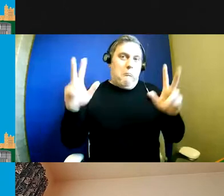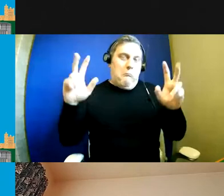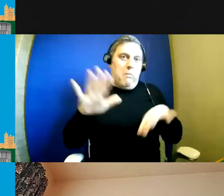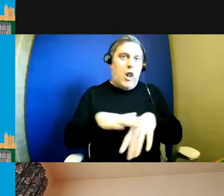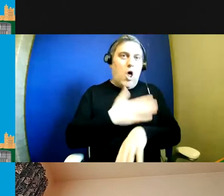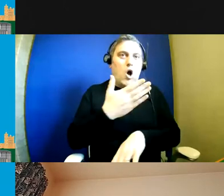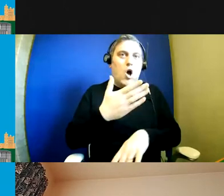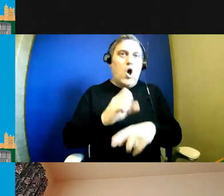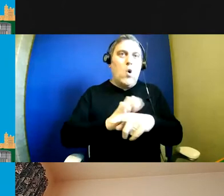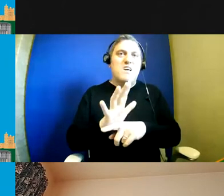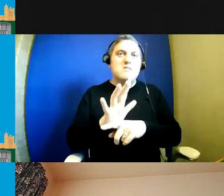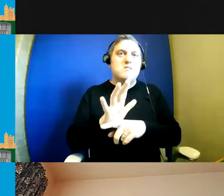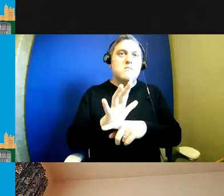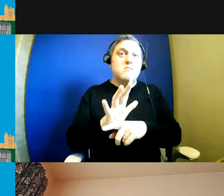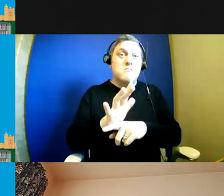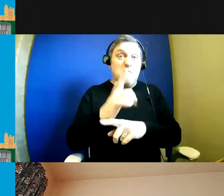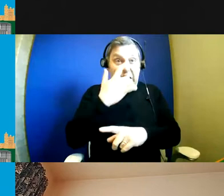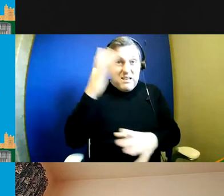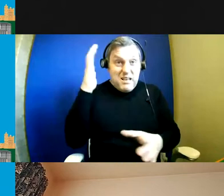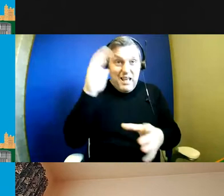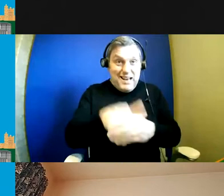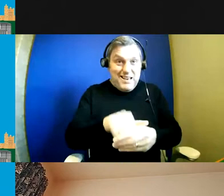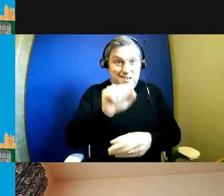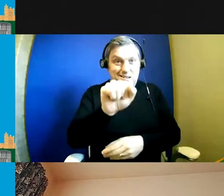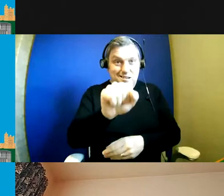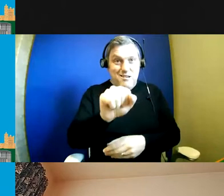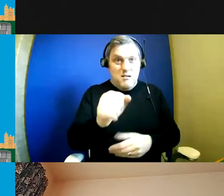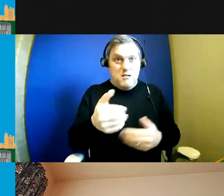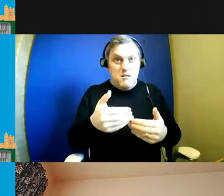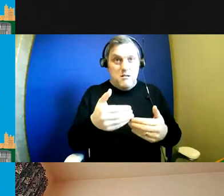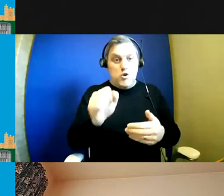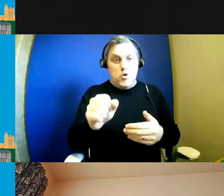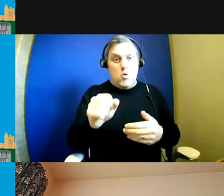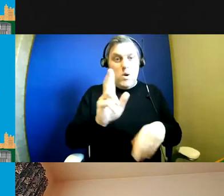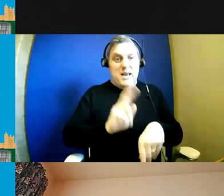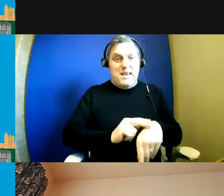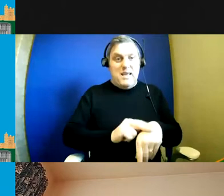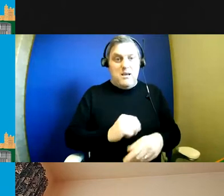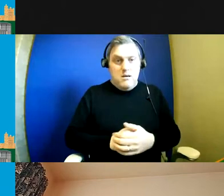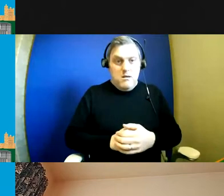long COVID. Are they eligible to attend the long COVID clinic?